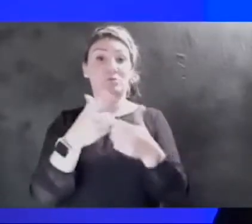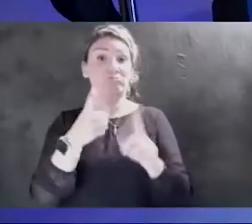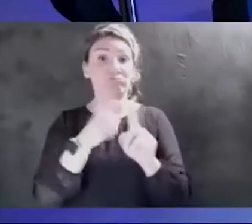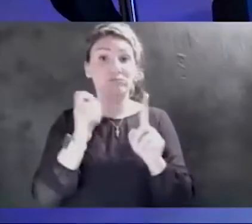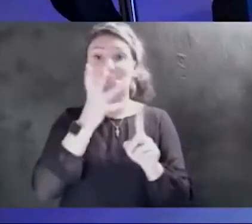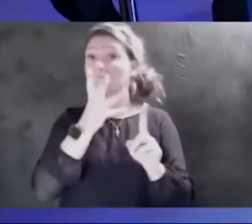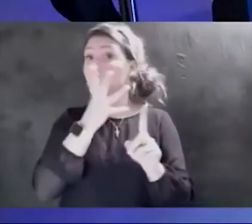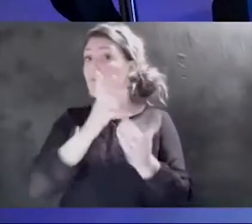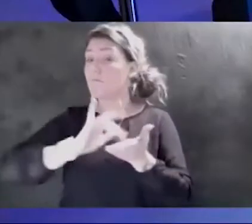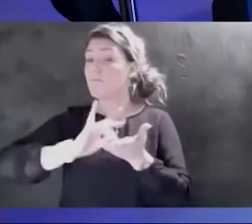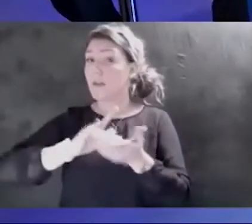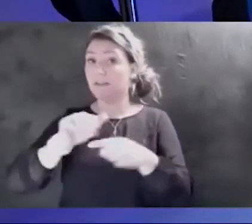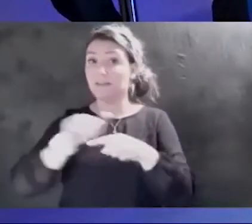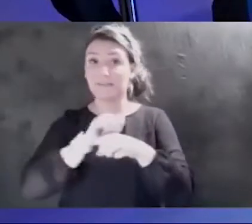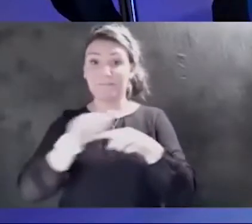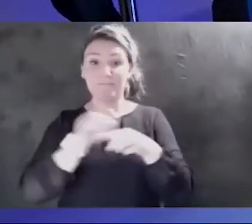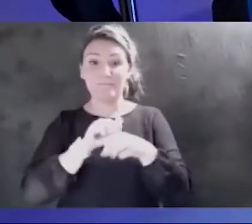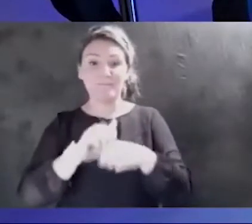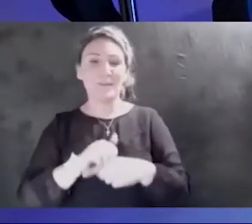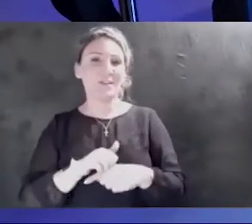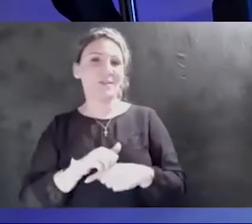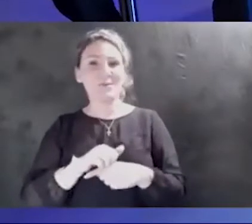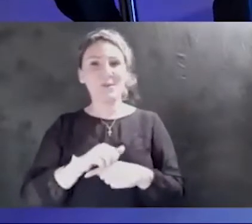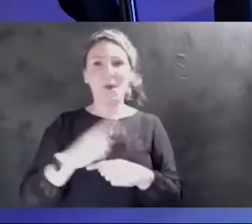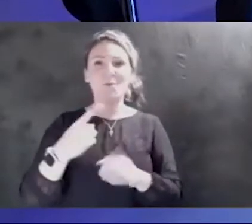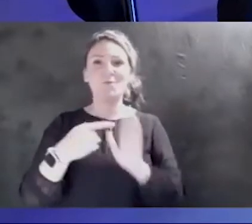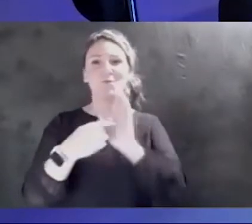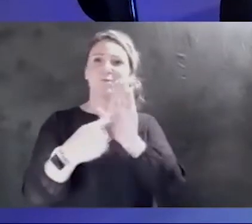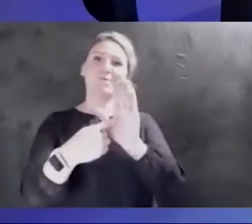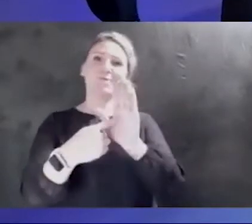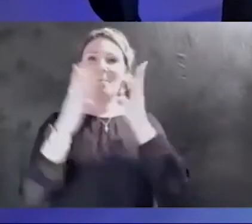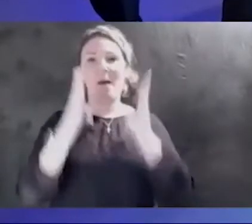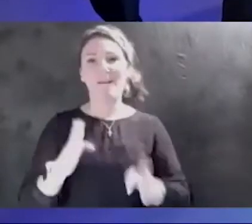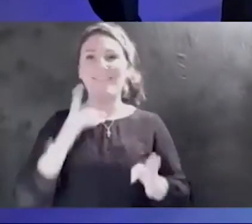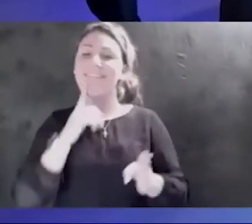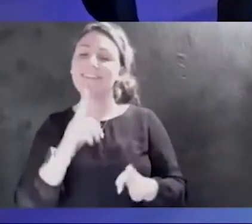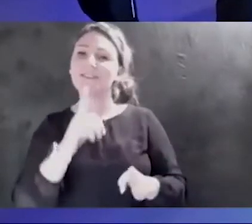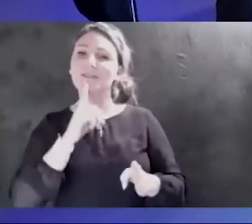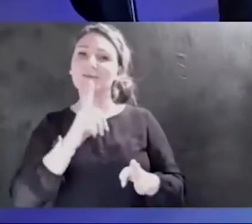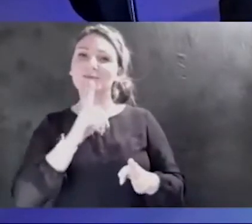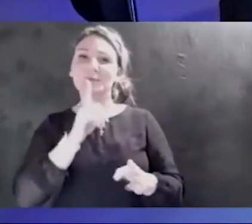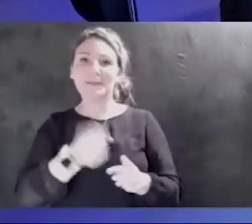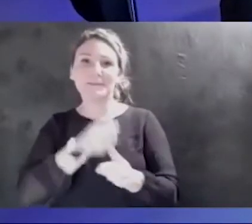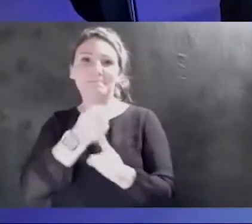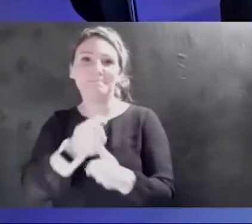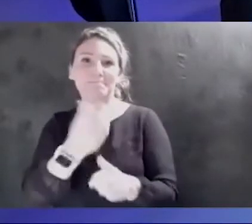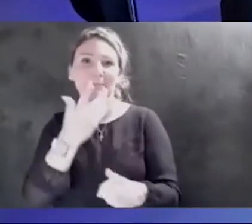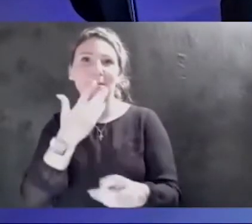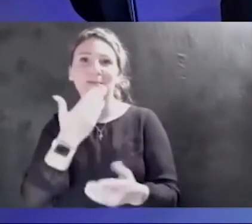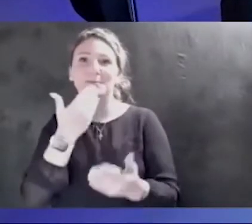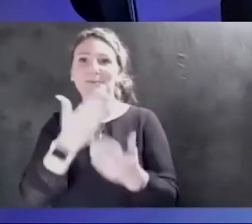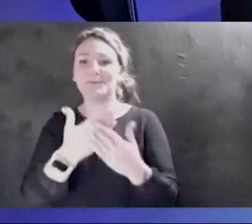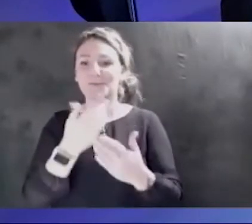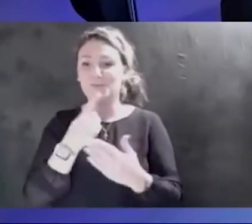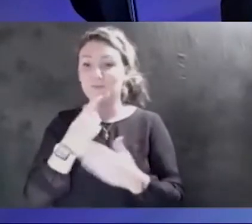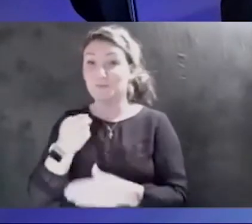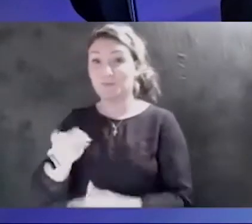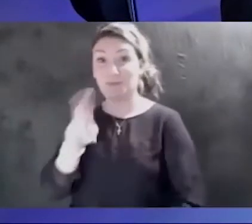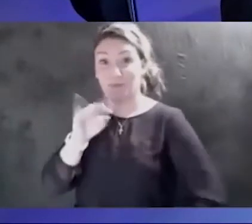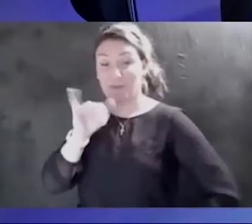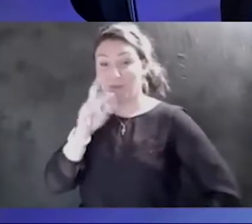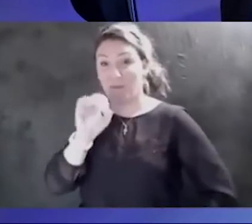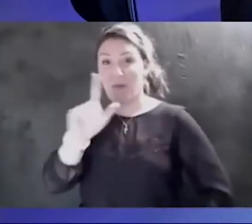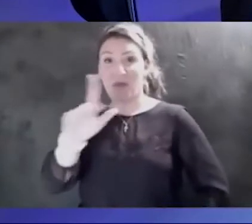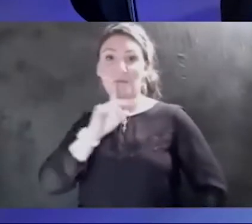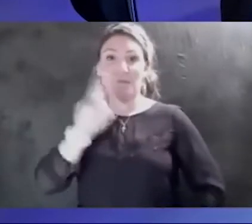So role models always make a difference. Bob Moser, you were a rural physician as well before you decided to move to this major political career,